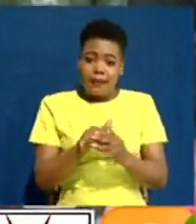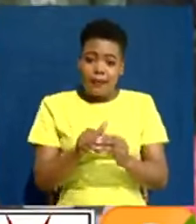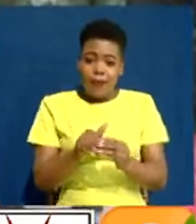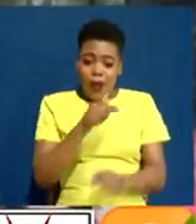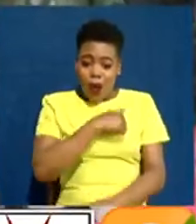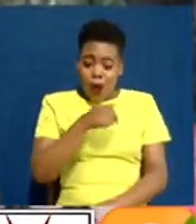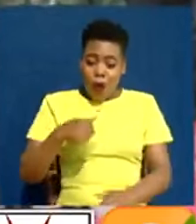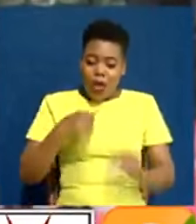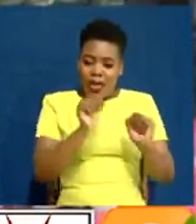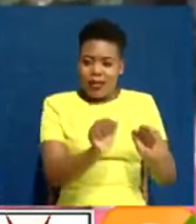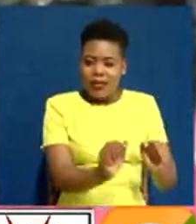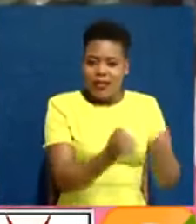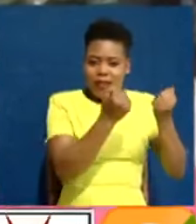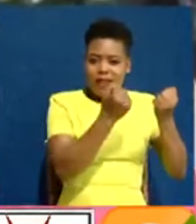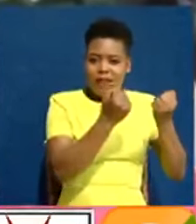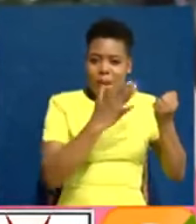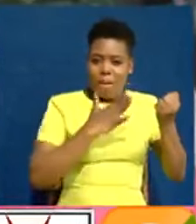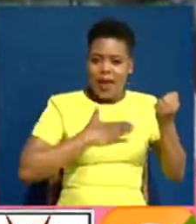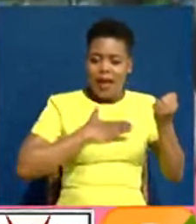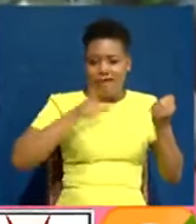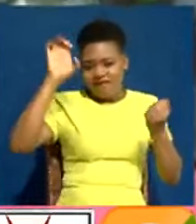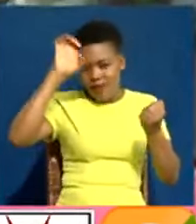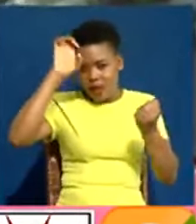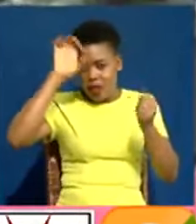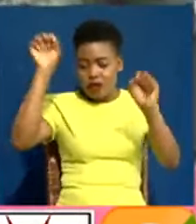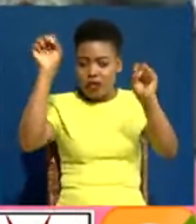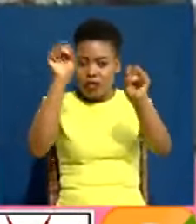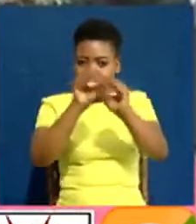we save our education system.